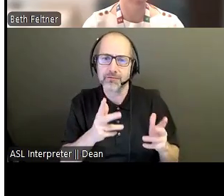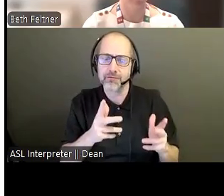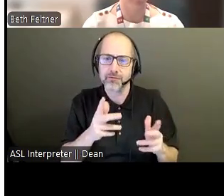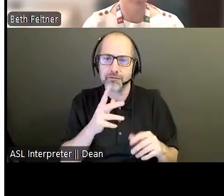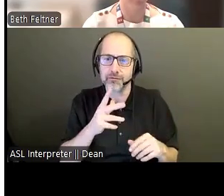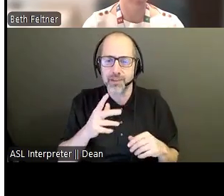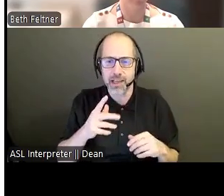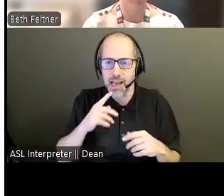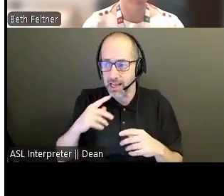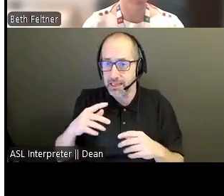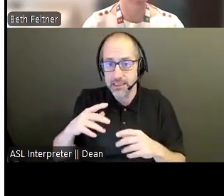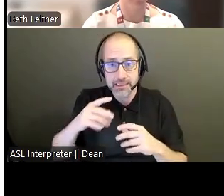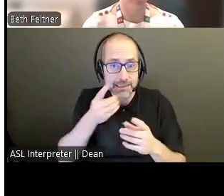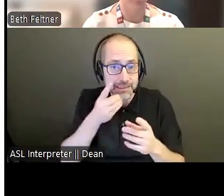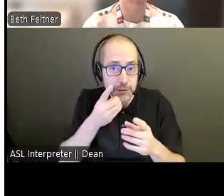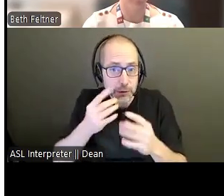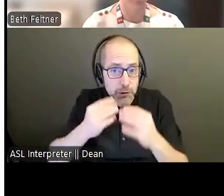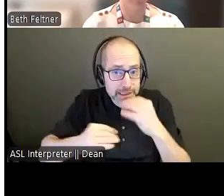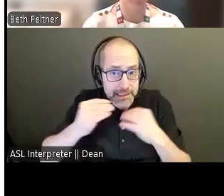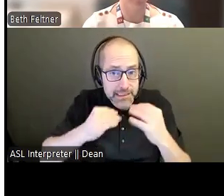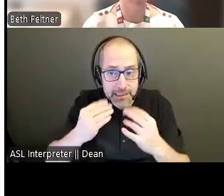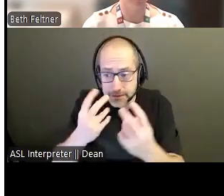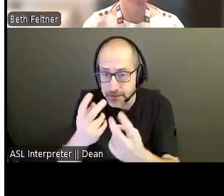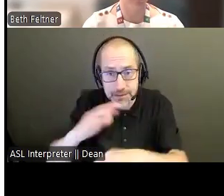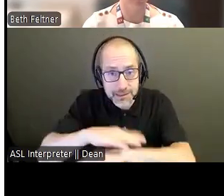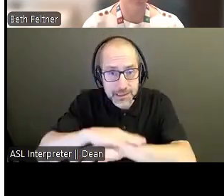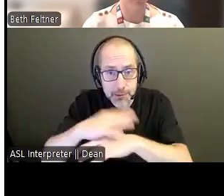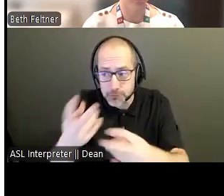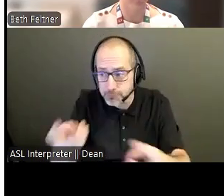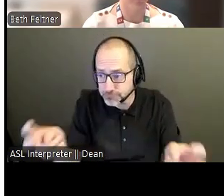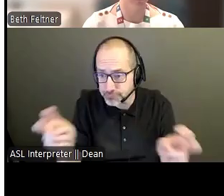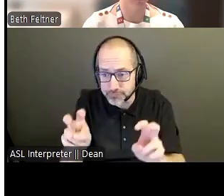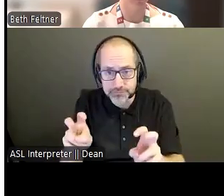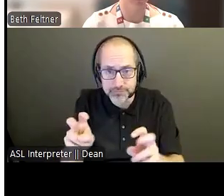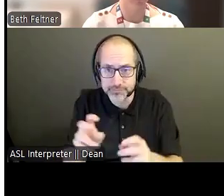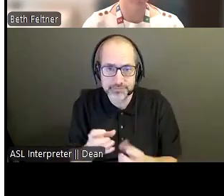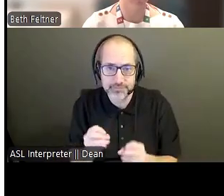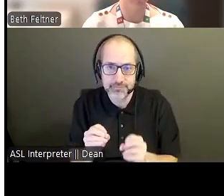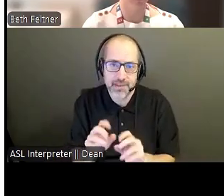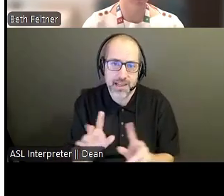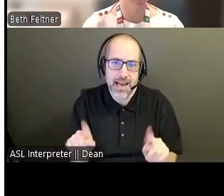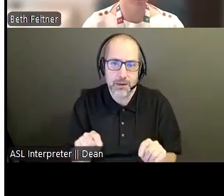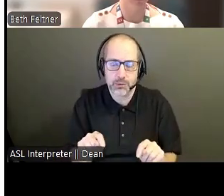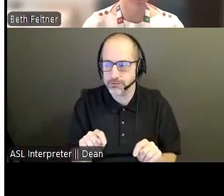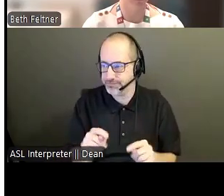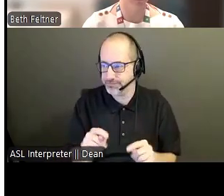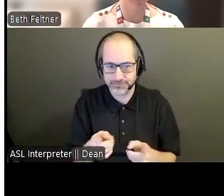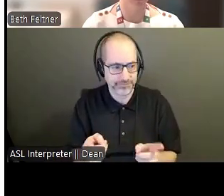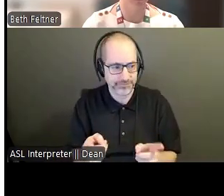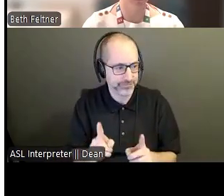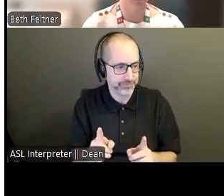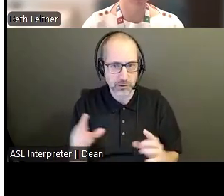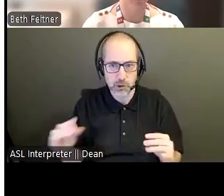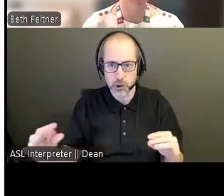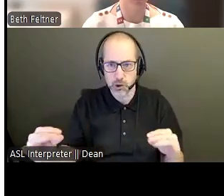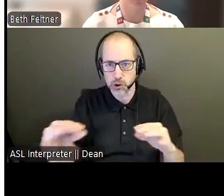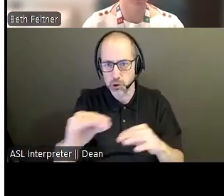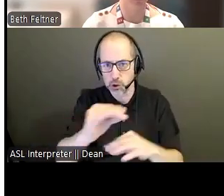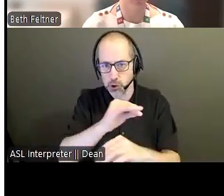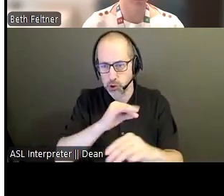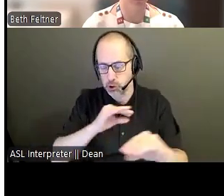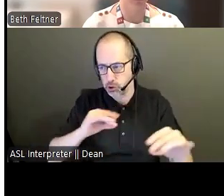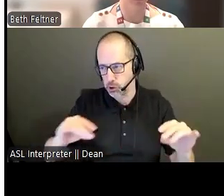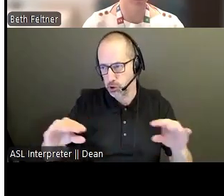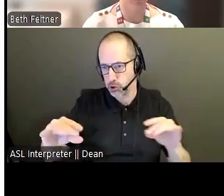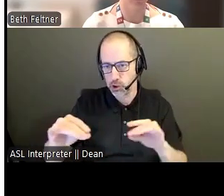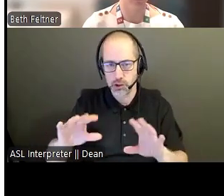difficult for him, and, didn't always feel supported during that time and would often leave the table early. Because it was just easier to kind